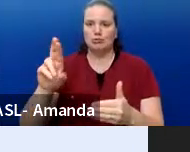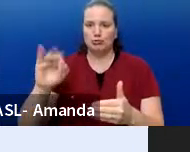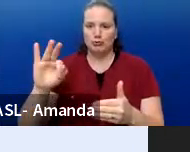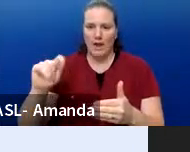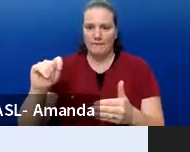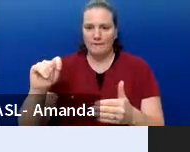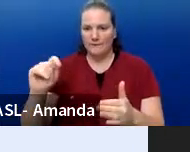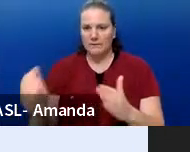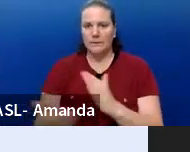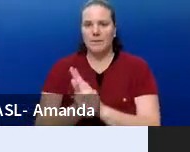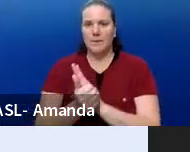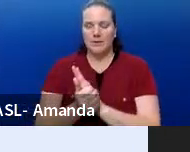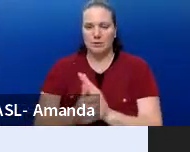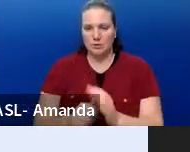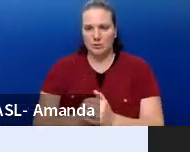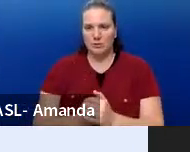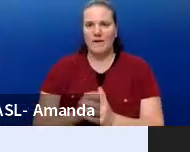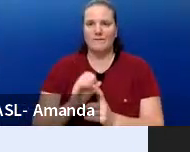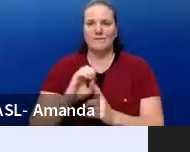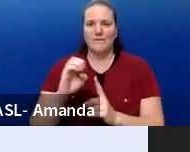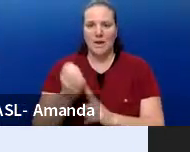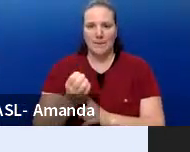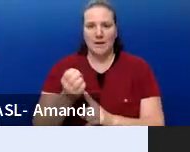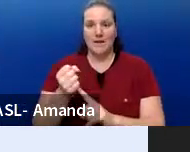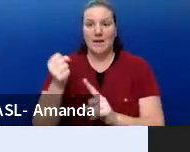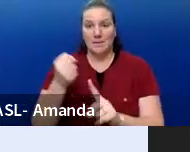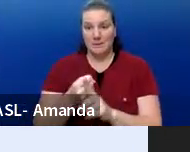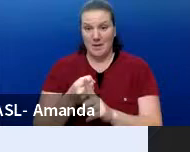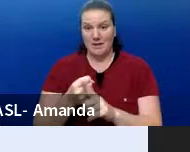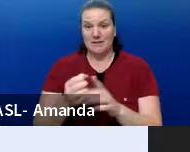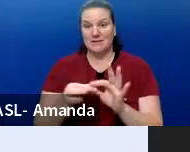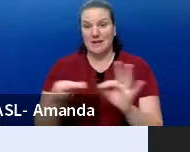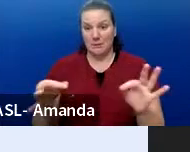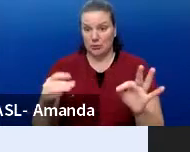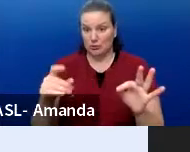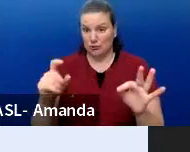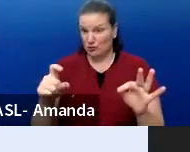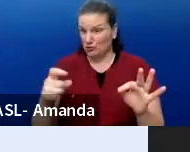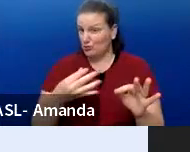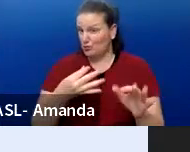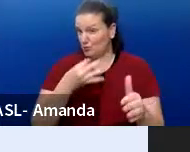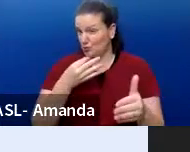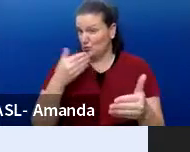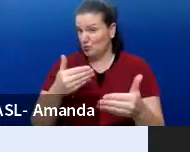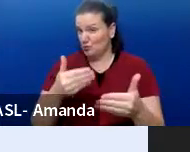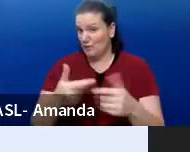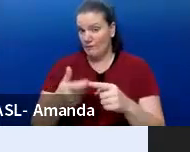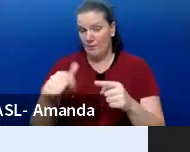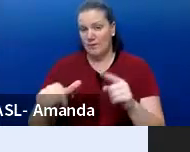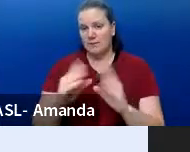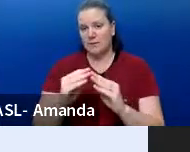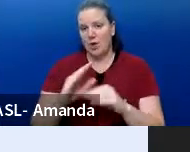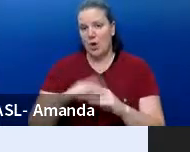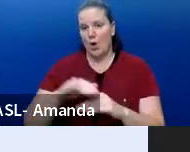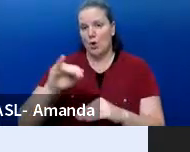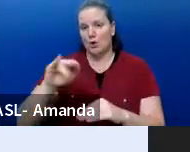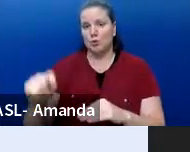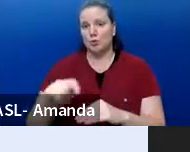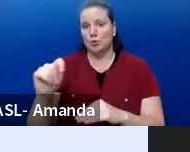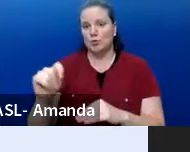supplemental environmental impact statement, which means it should be coming fairly soon based upon the meeting on Tuesday,